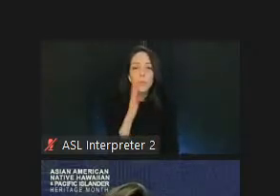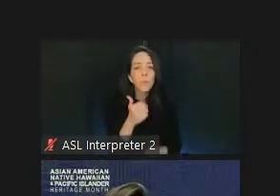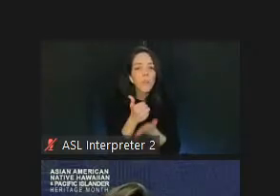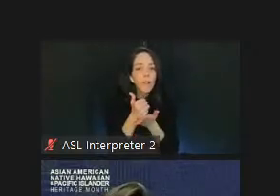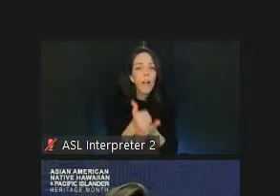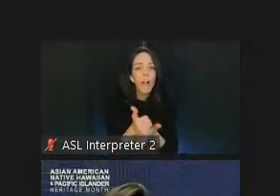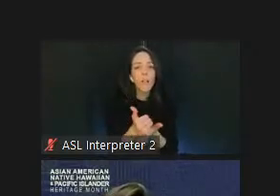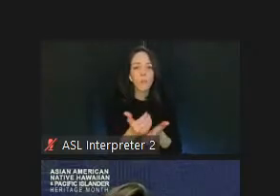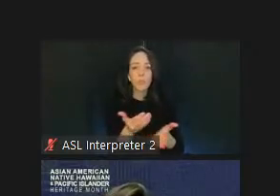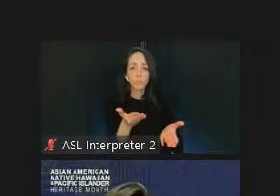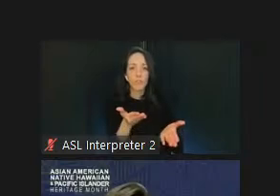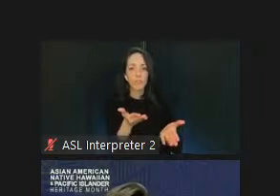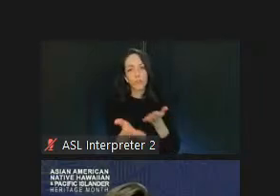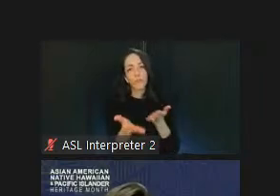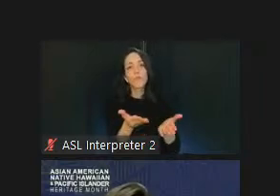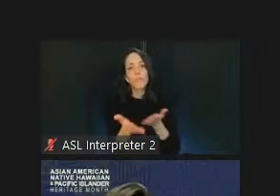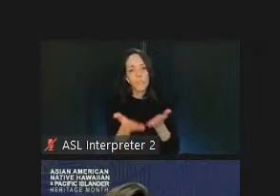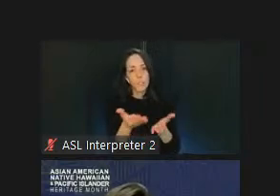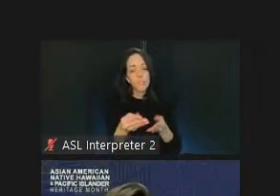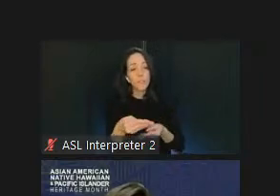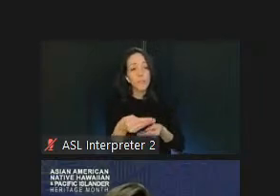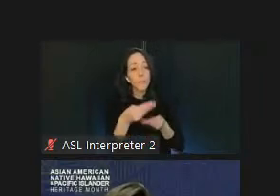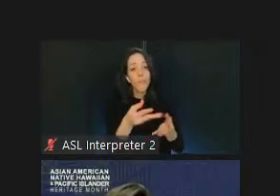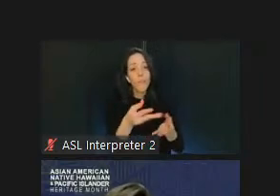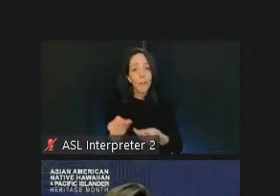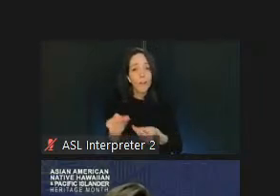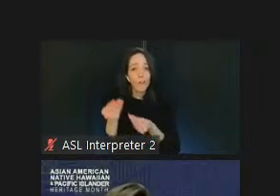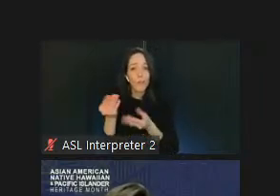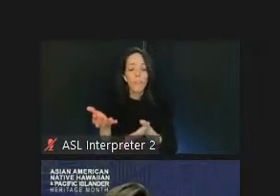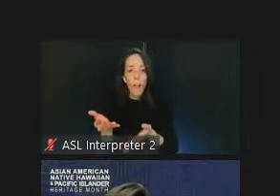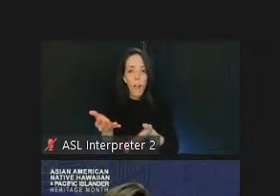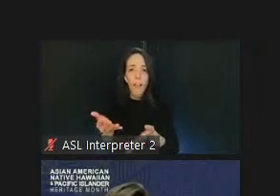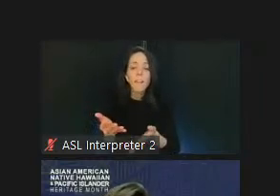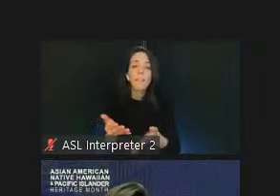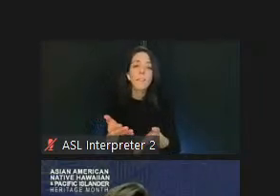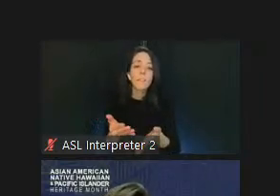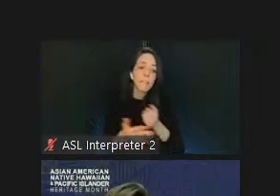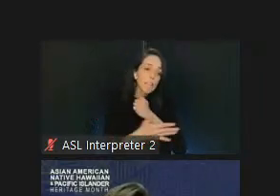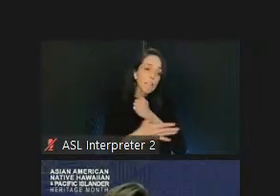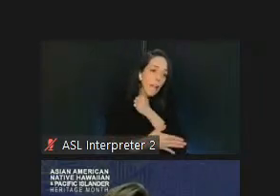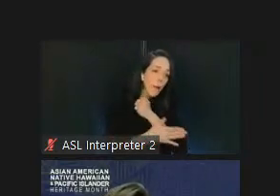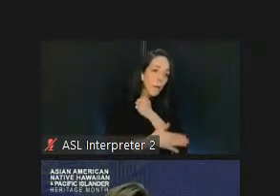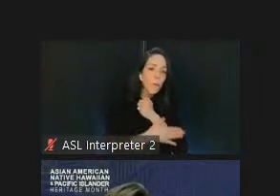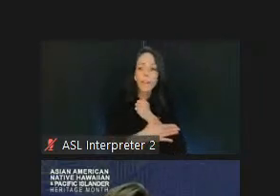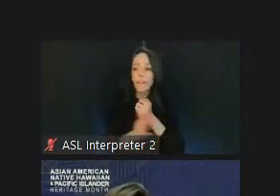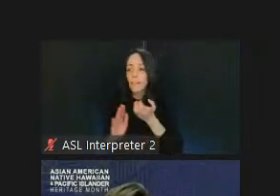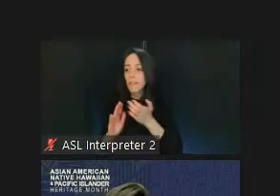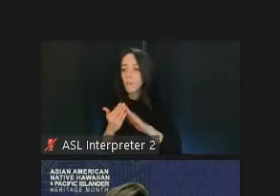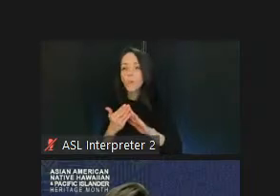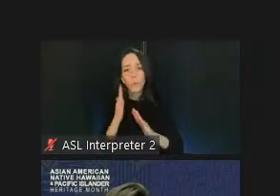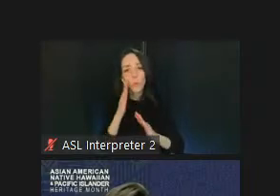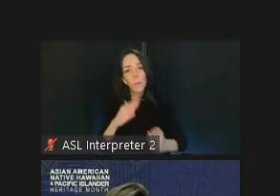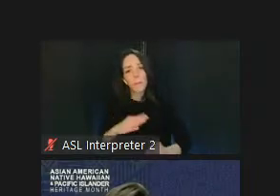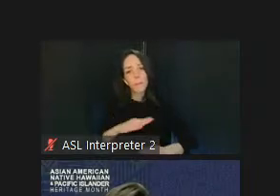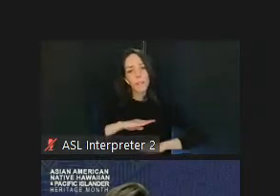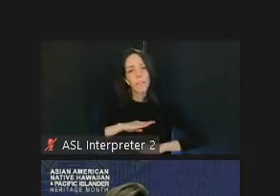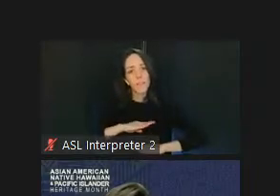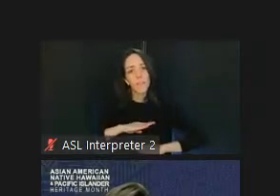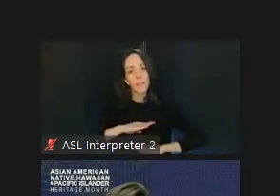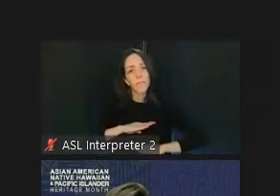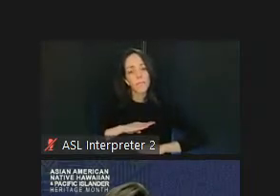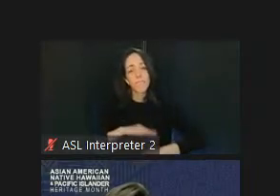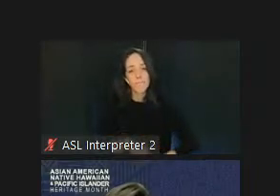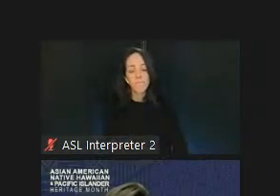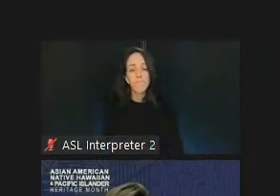where the county and the community think we should be going. I hope that answered your question. Yeah,